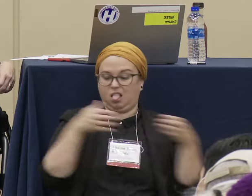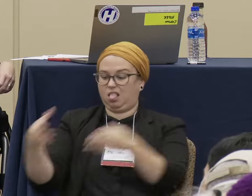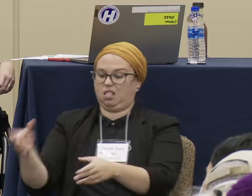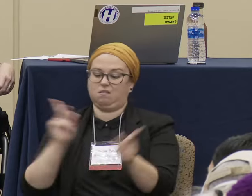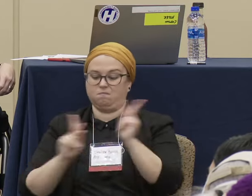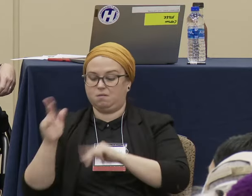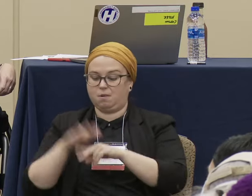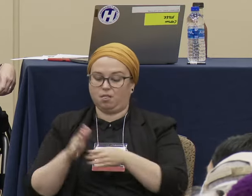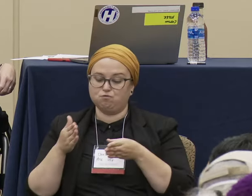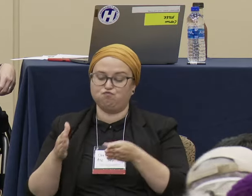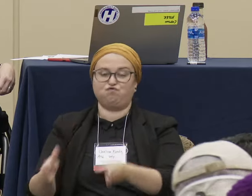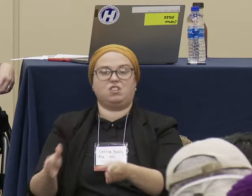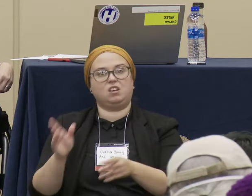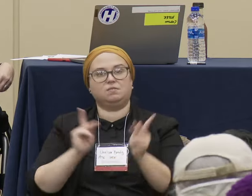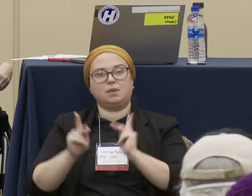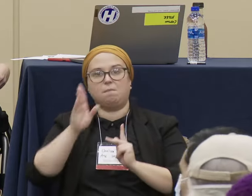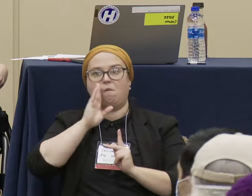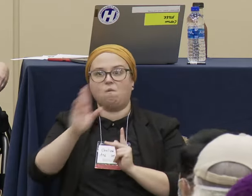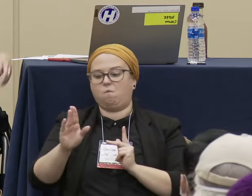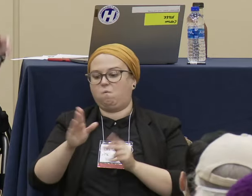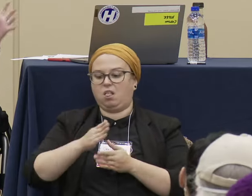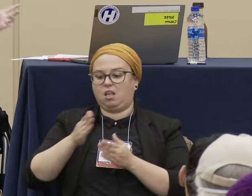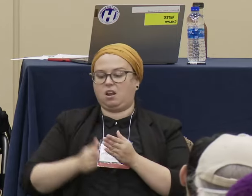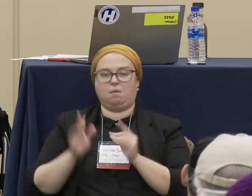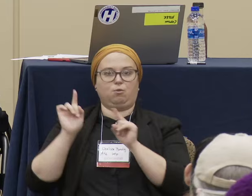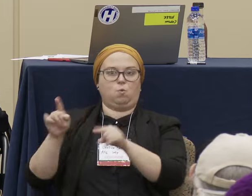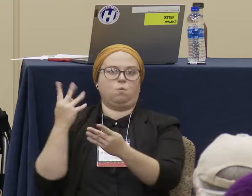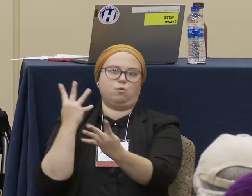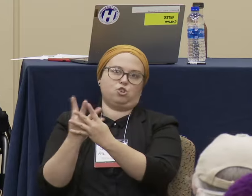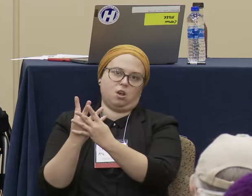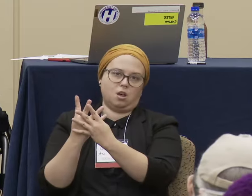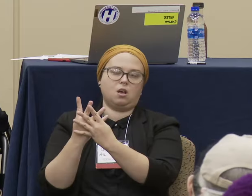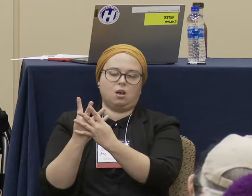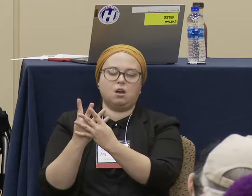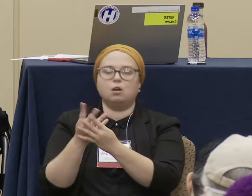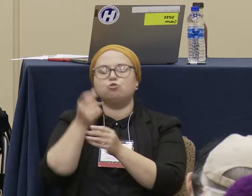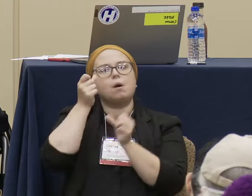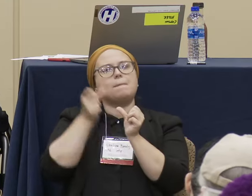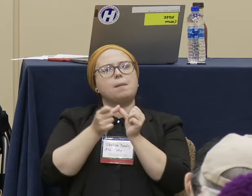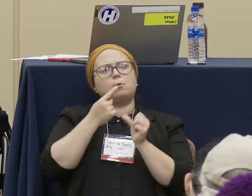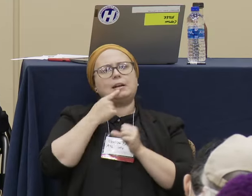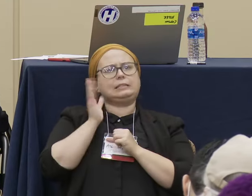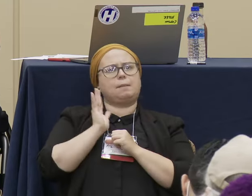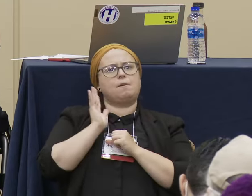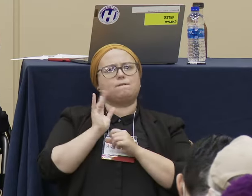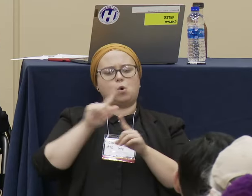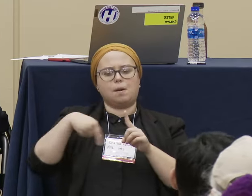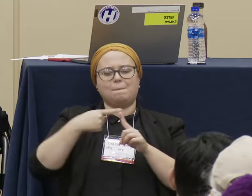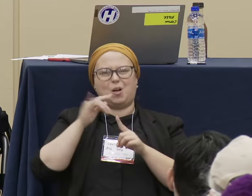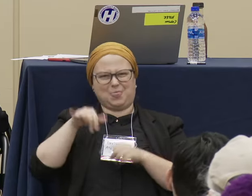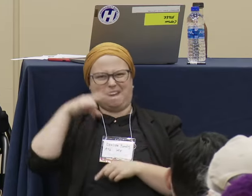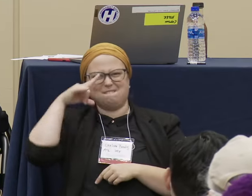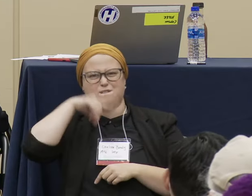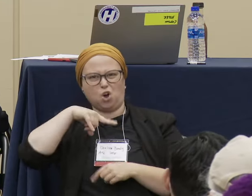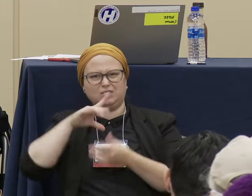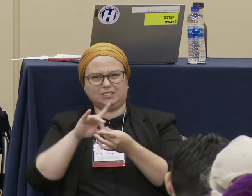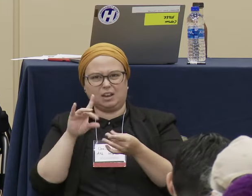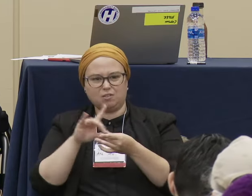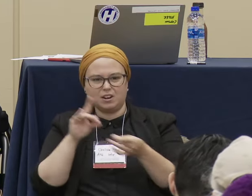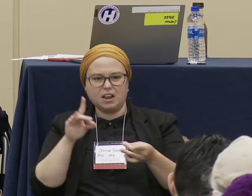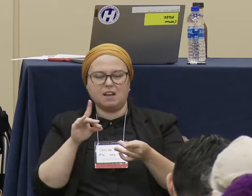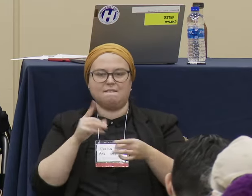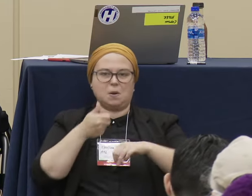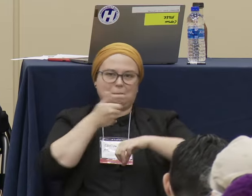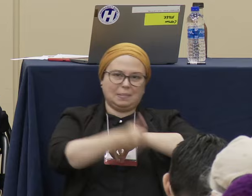how people are going to end up like in jails. So remember what I said earlier about this kind of like false narrative about blaming